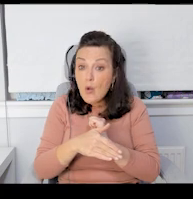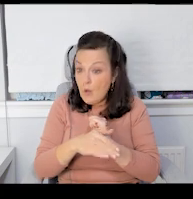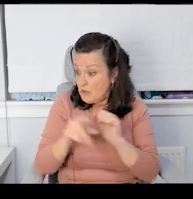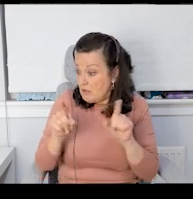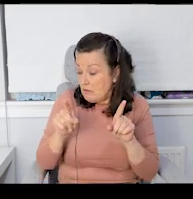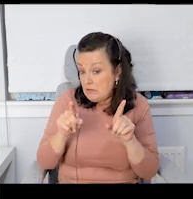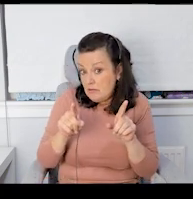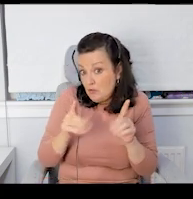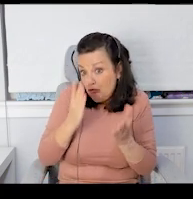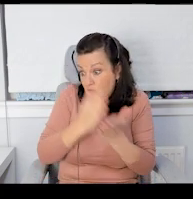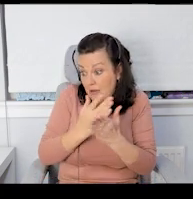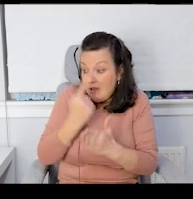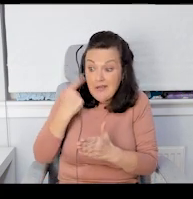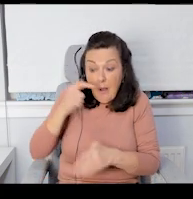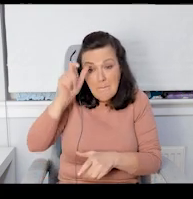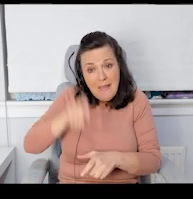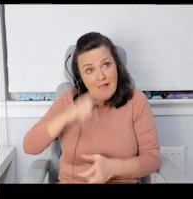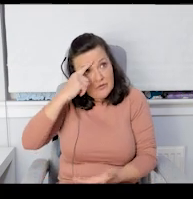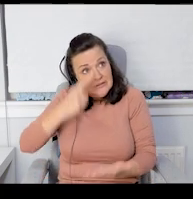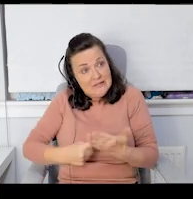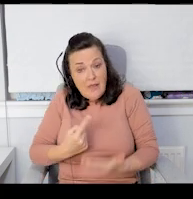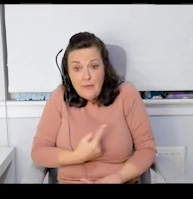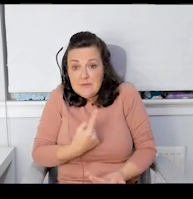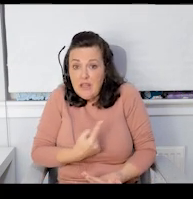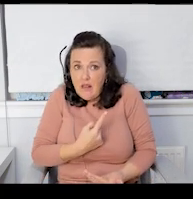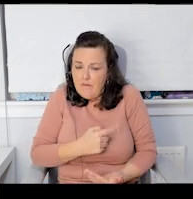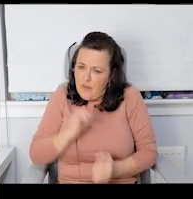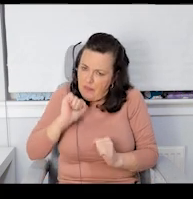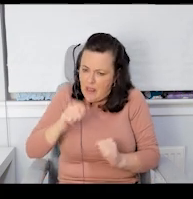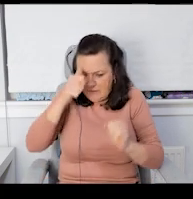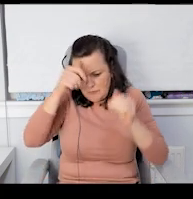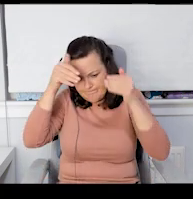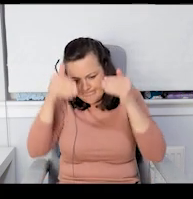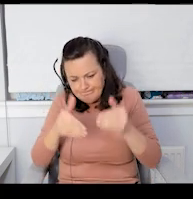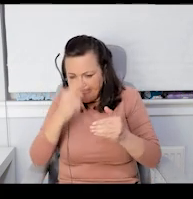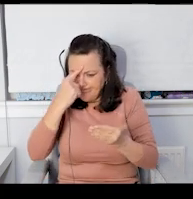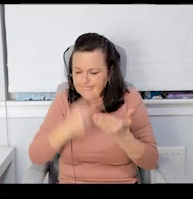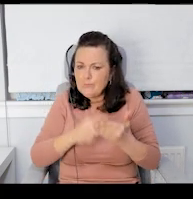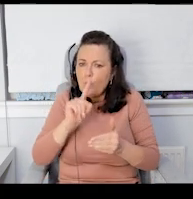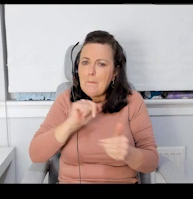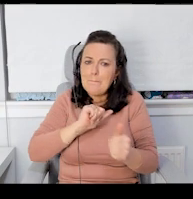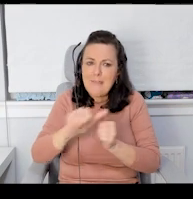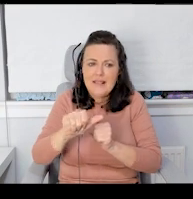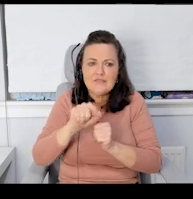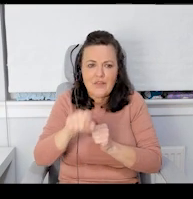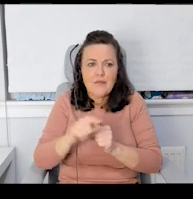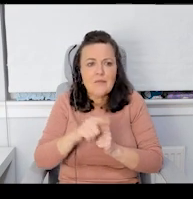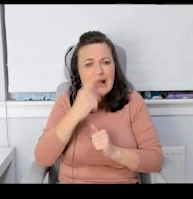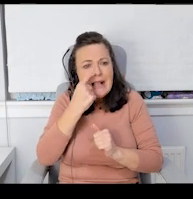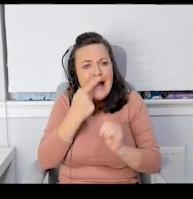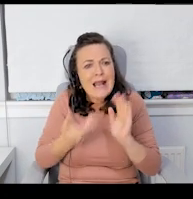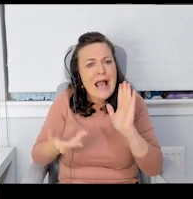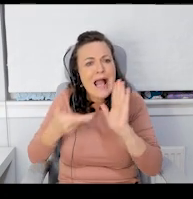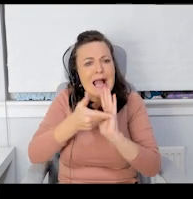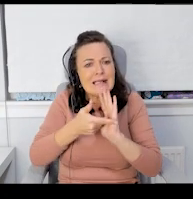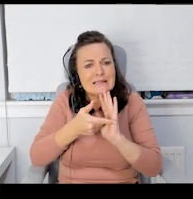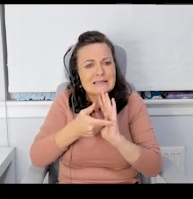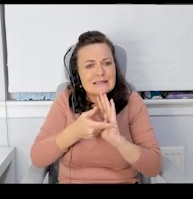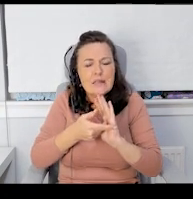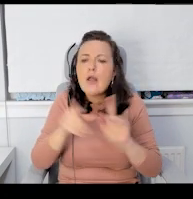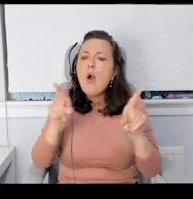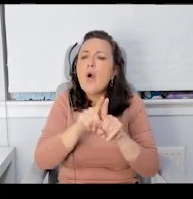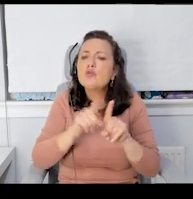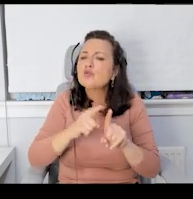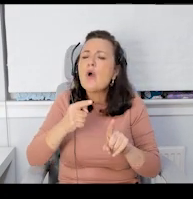it's a real decision that the young person has to make and it's their focus. Yeah, just to add on, it's also